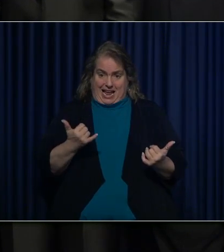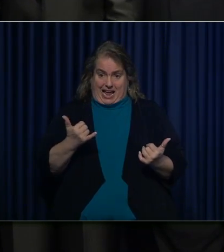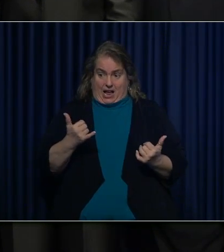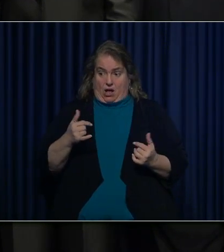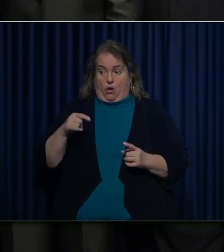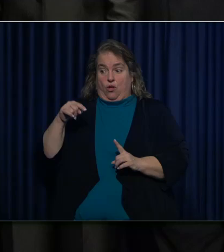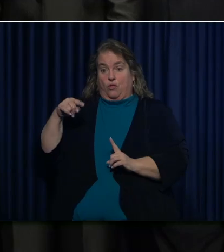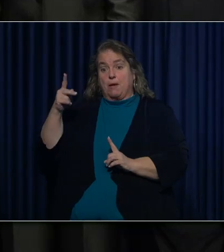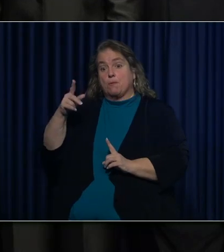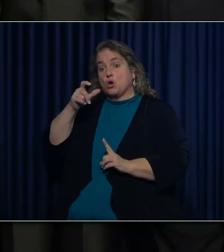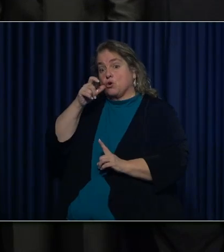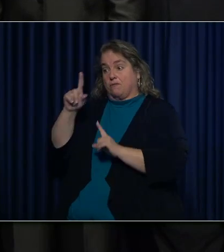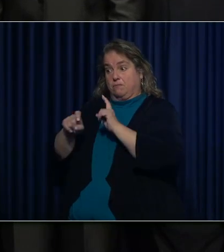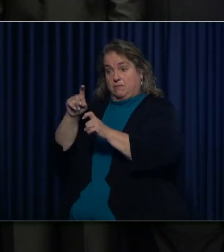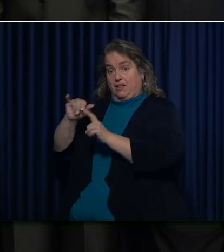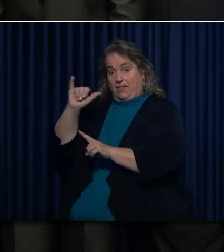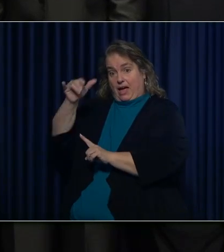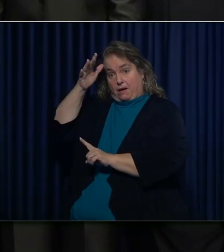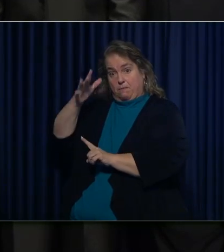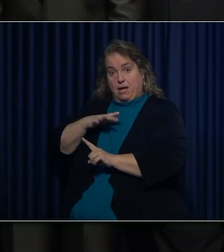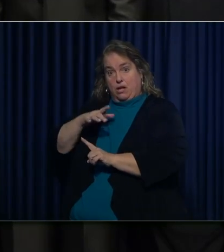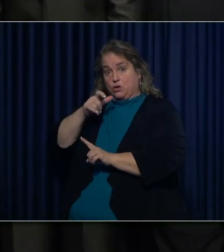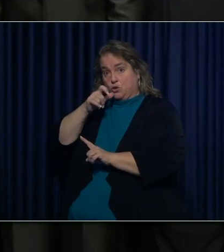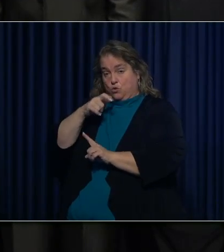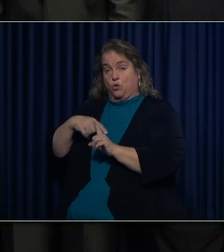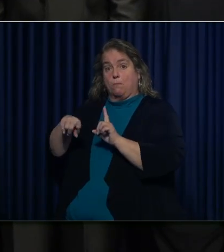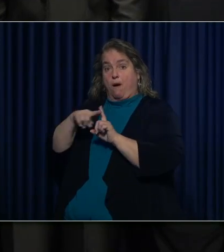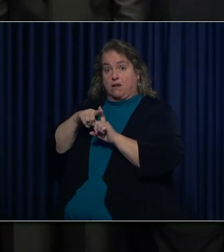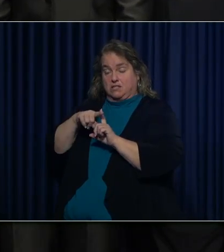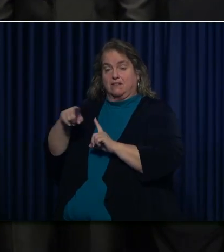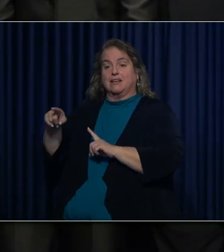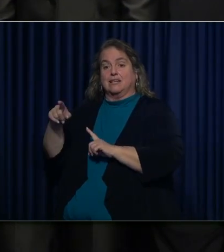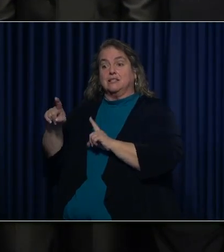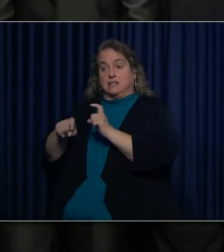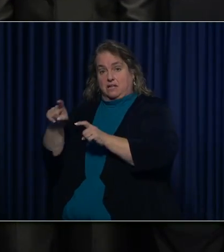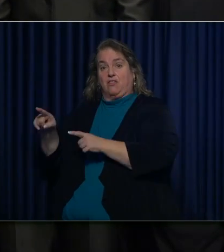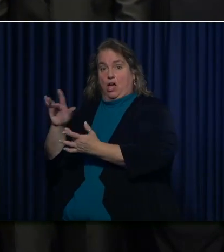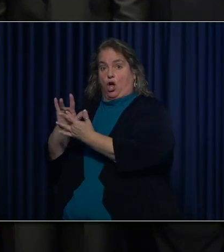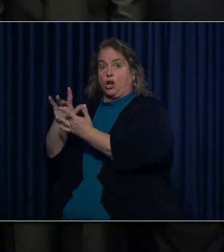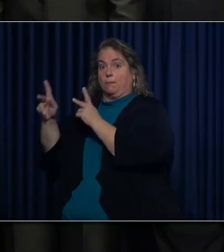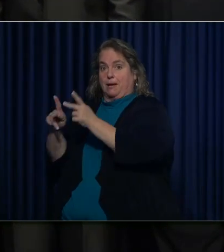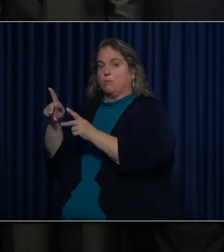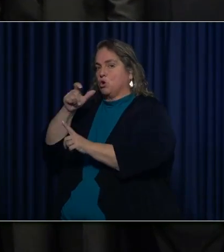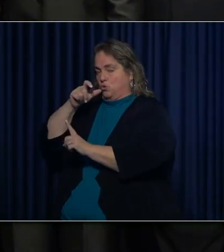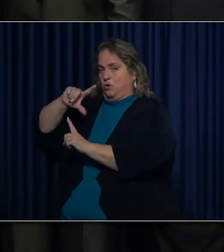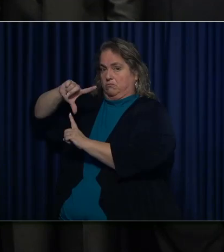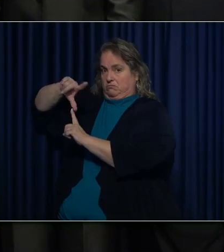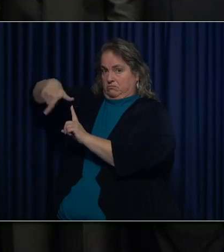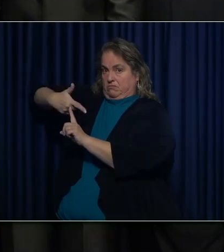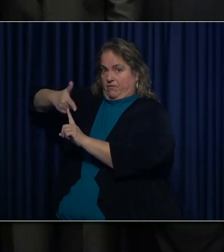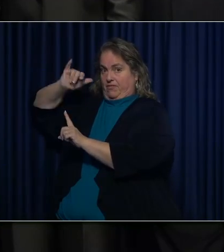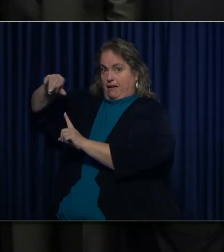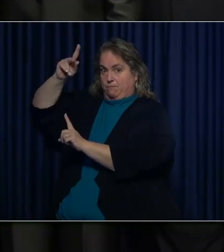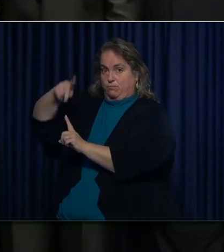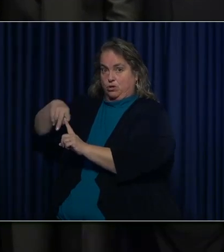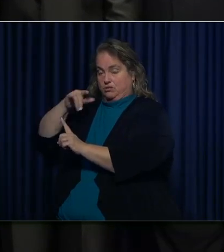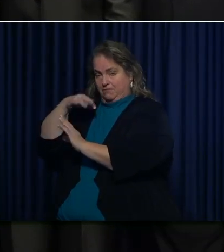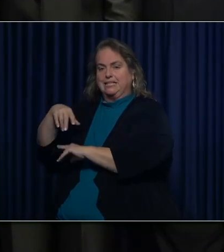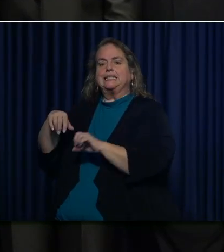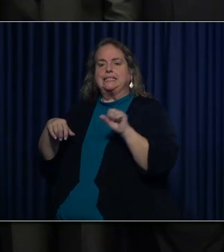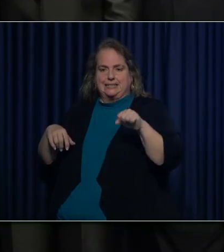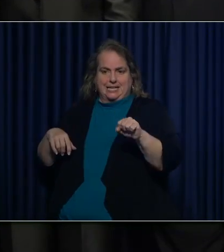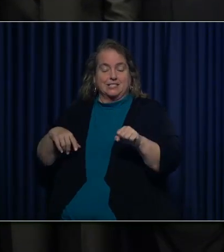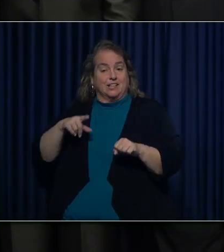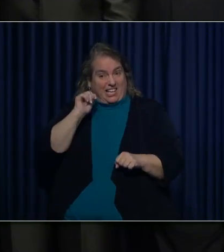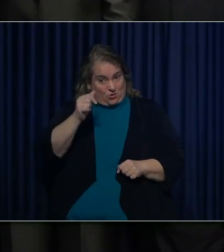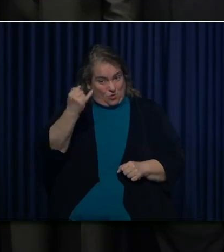are contacting people. They've been working ever since yesterday evening, and they continue to work. As you can imagine, any of us in the community interact with a lot of